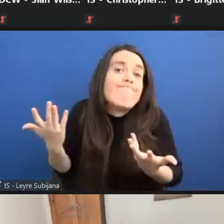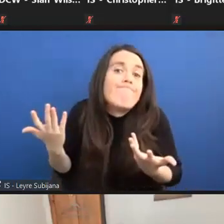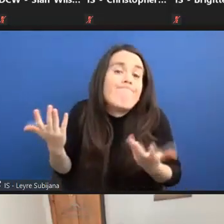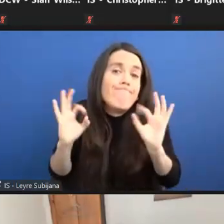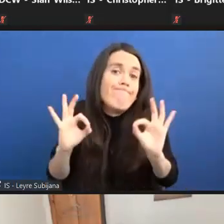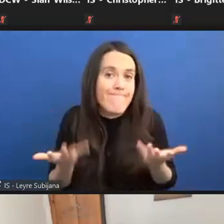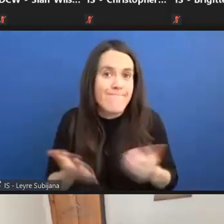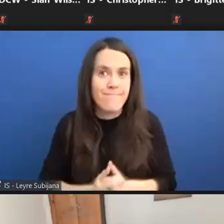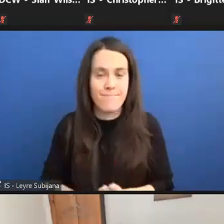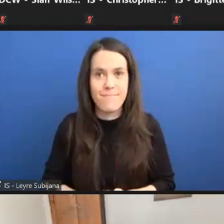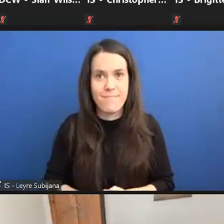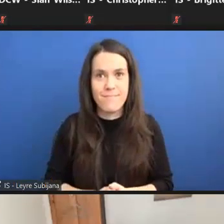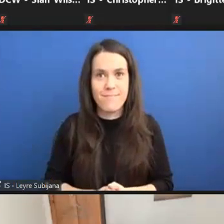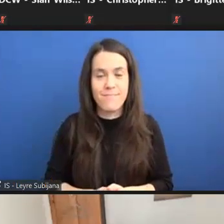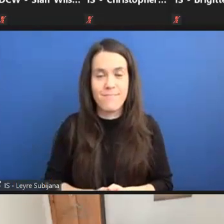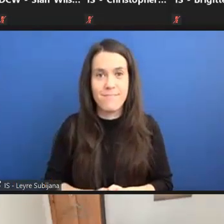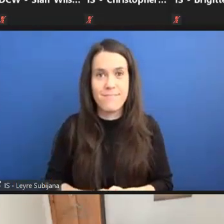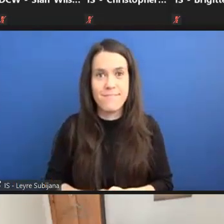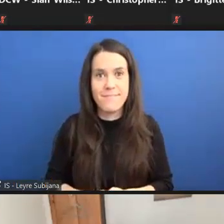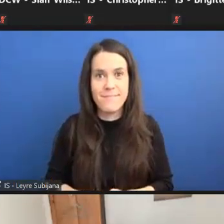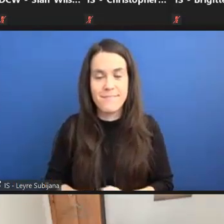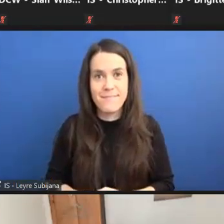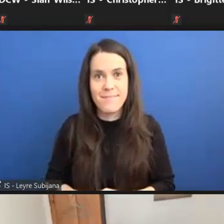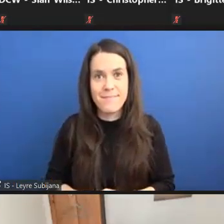go some far, I think. Yeah.